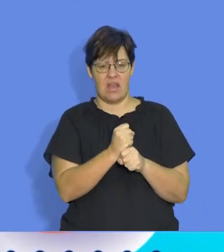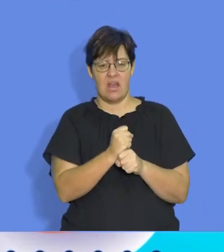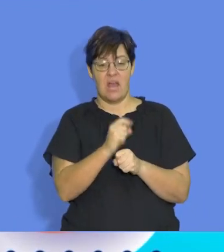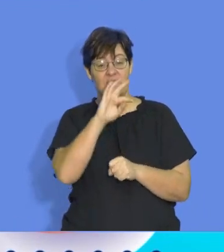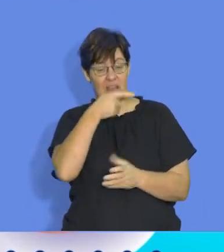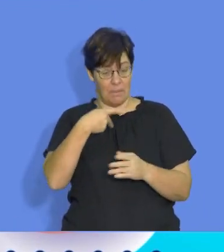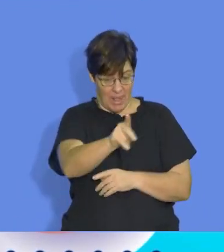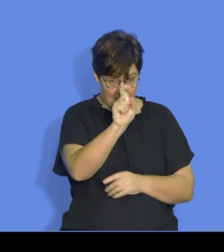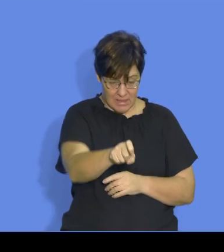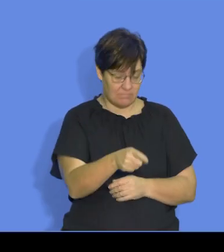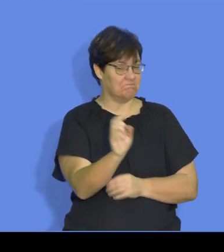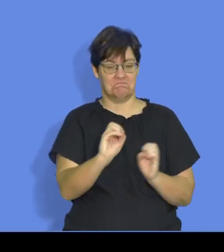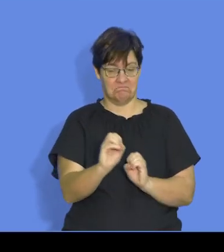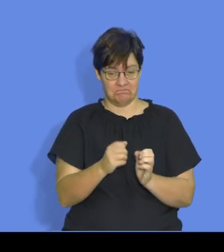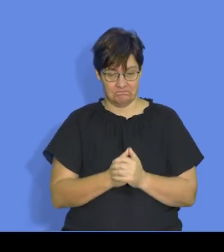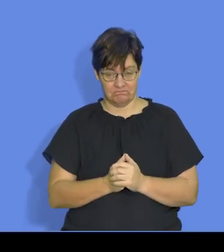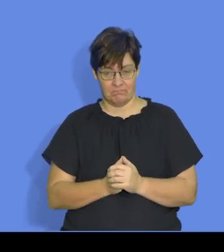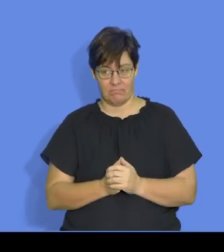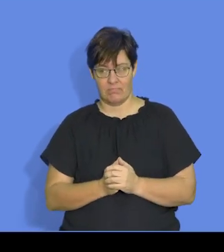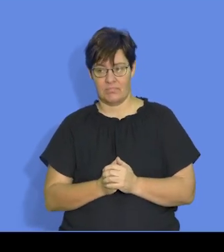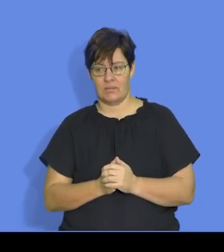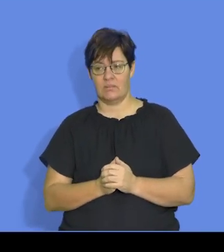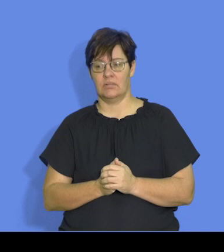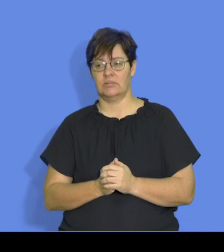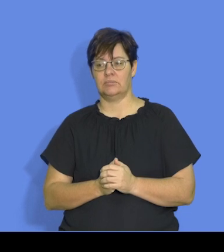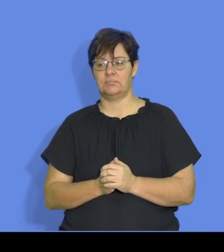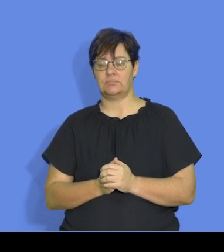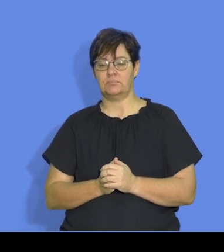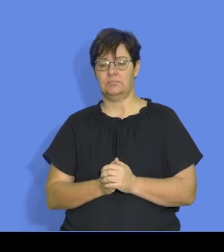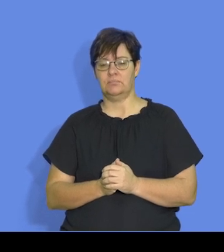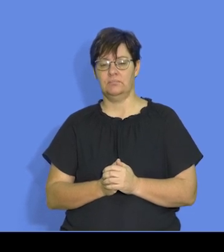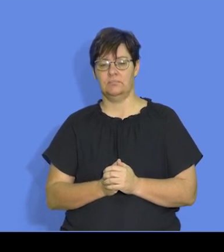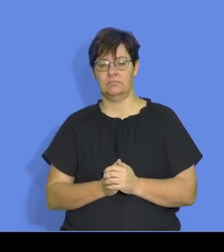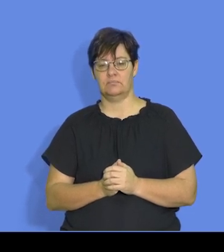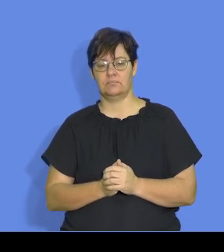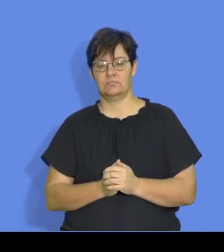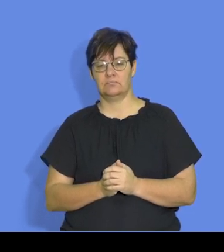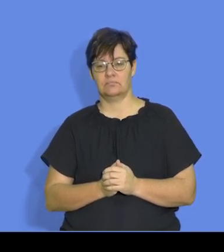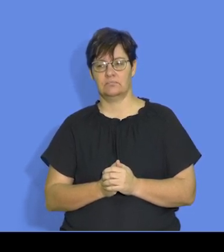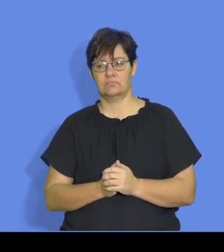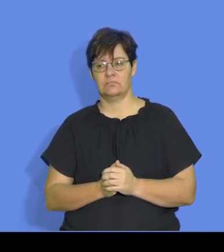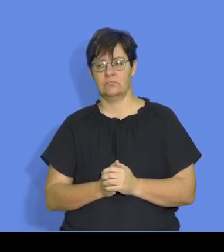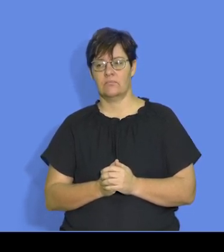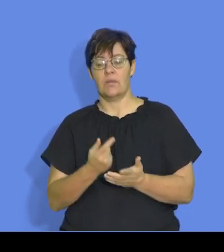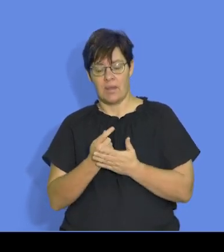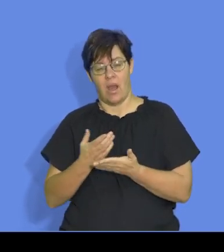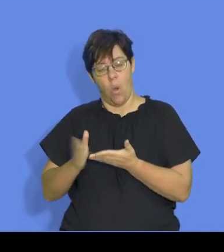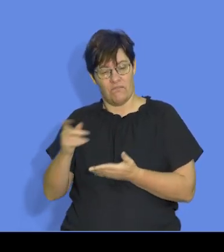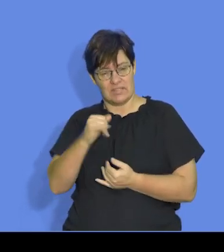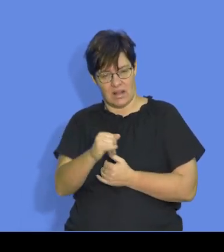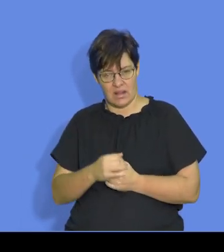subjected to VAT. Okay, then you get still dealing with exempt items.